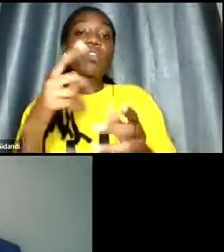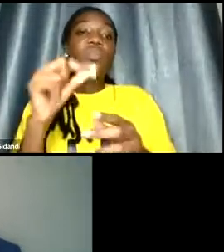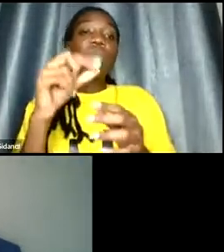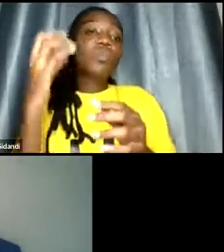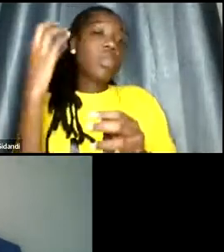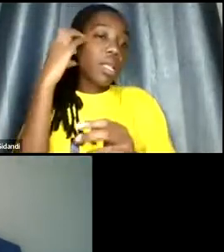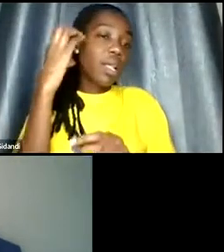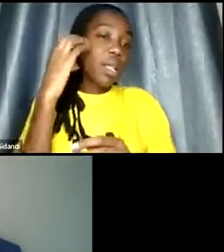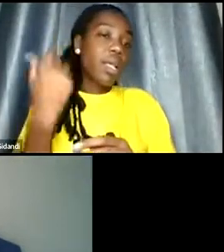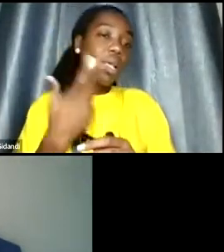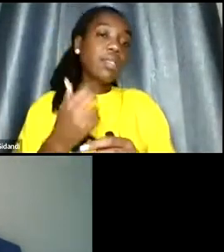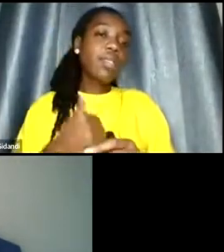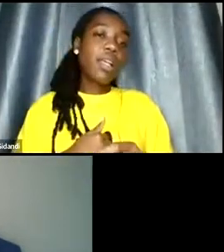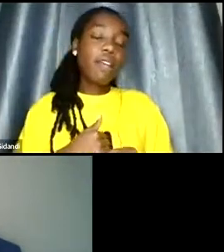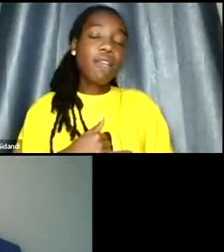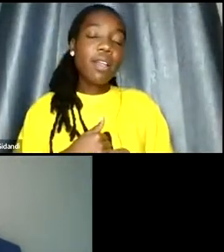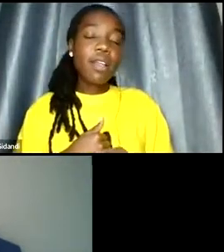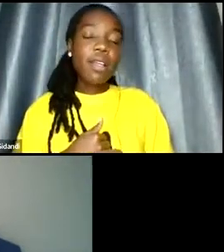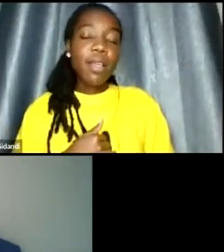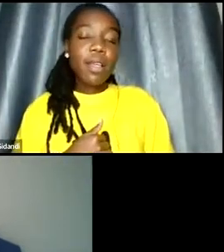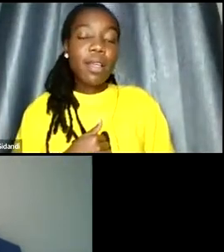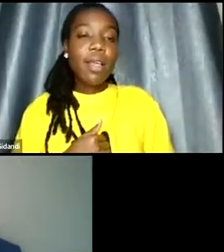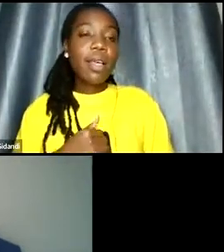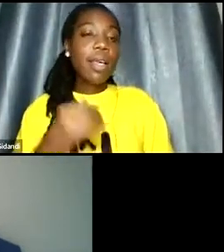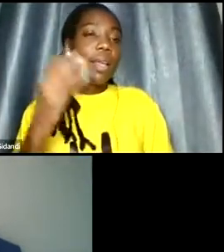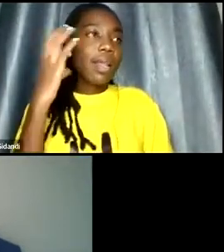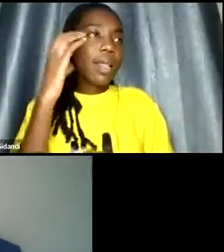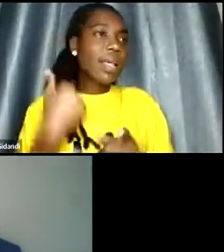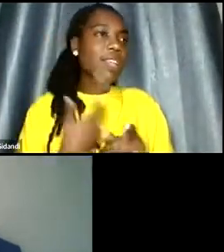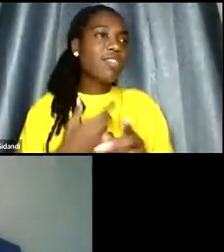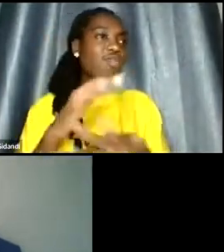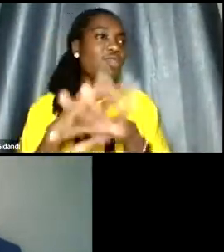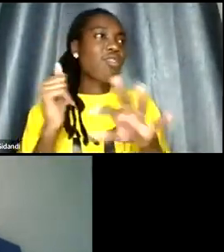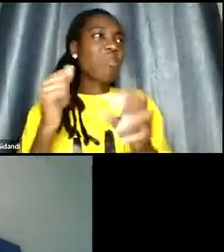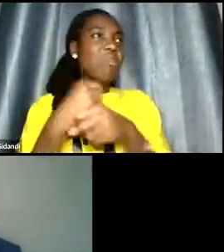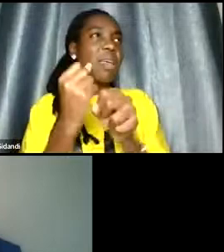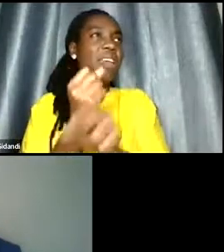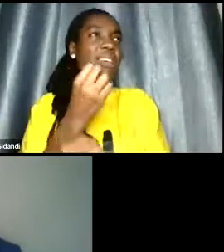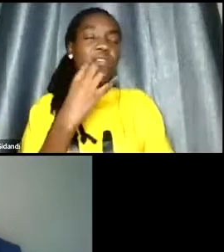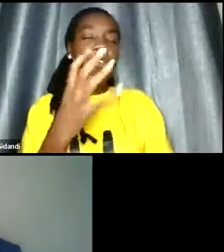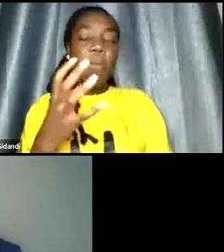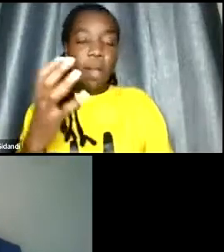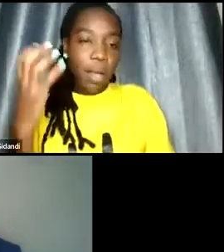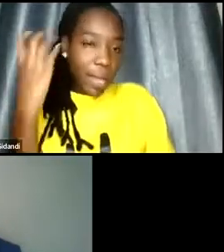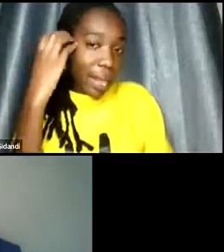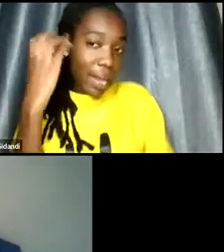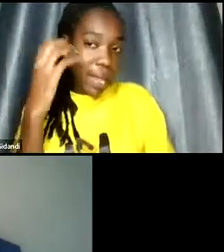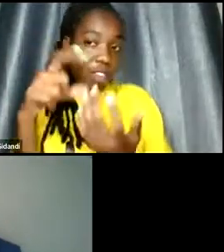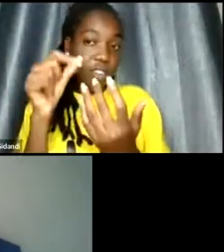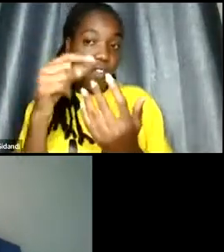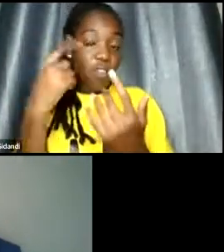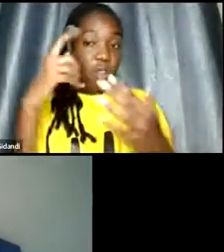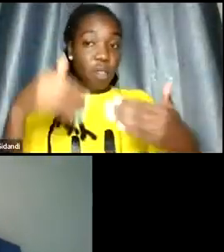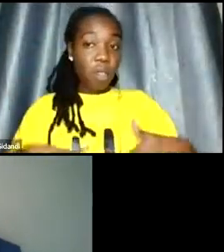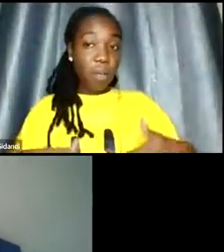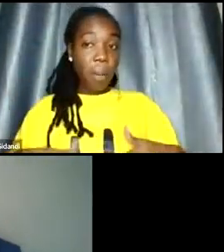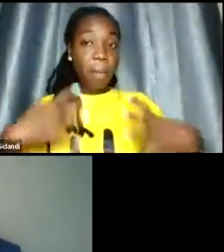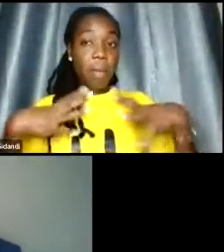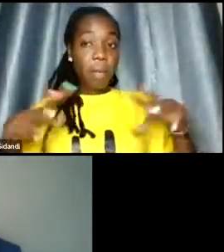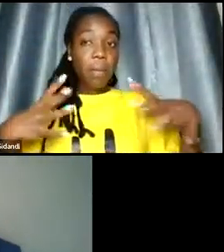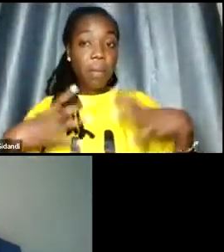career, we are calling it Making Informed Career Choices for your young people, because they are the people who we